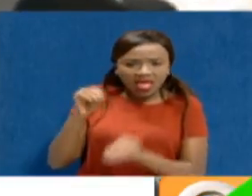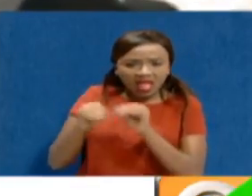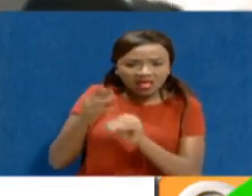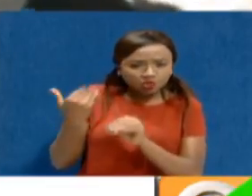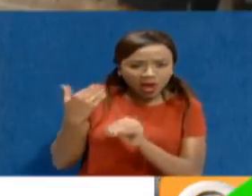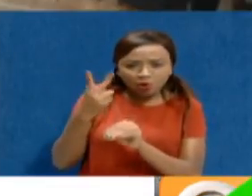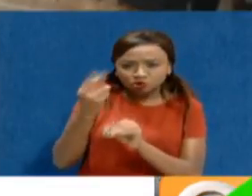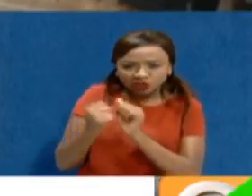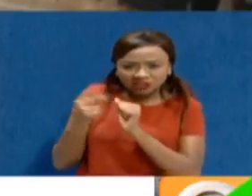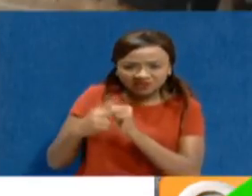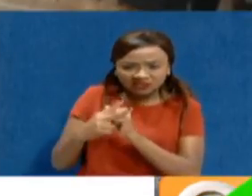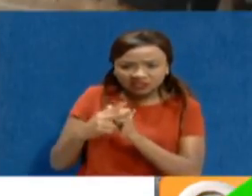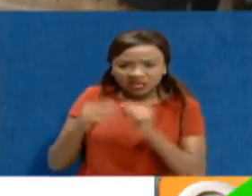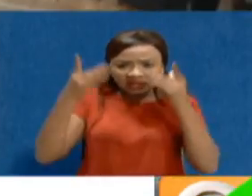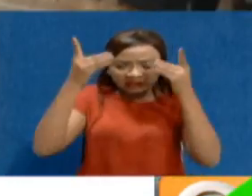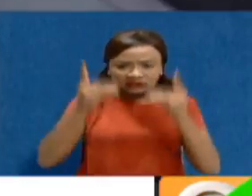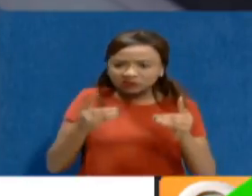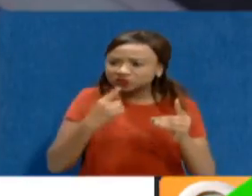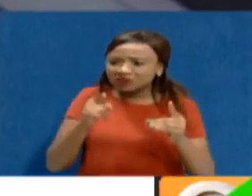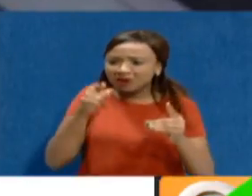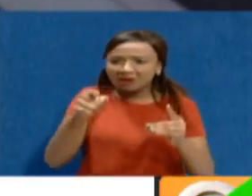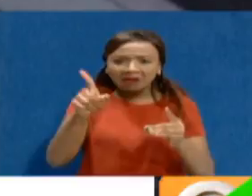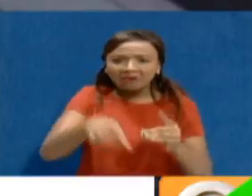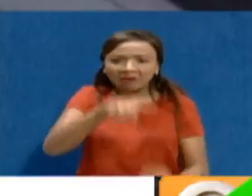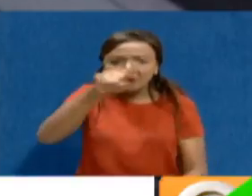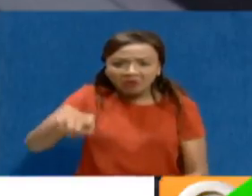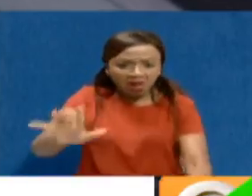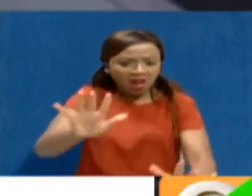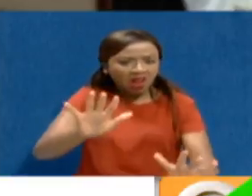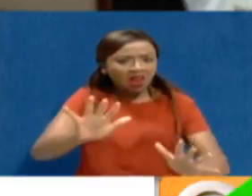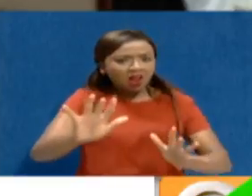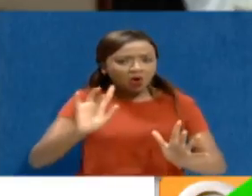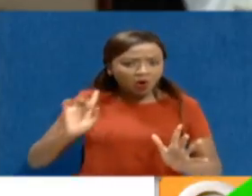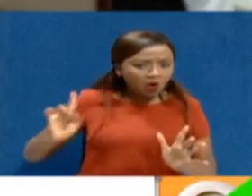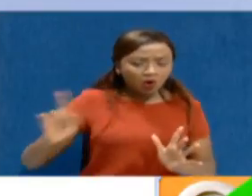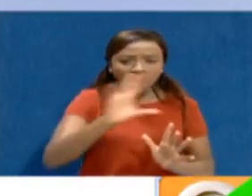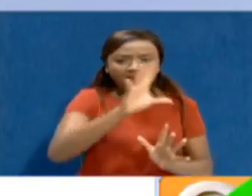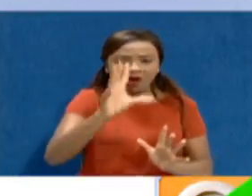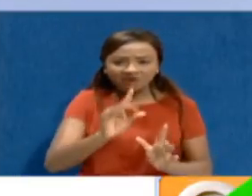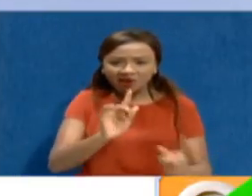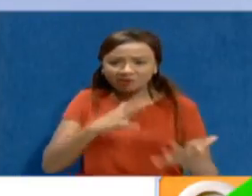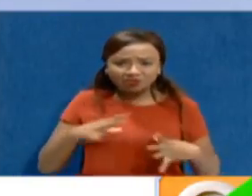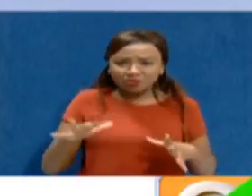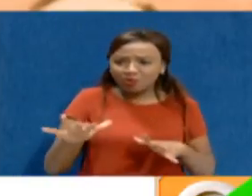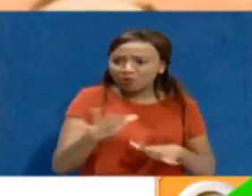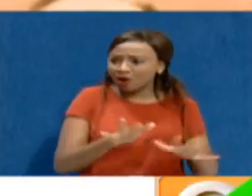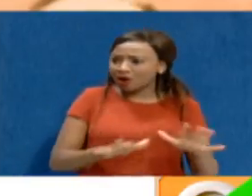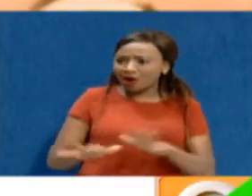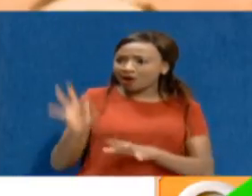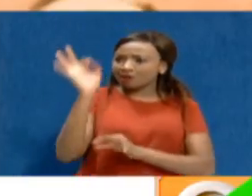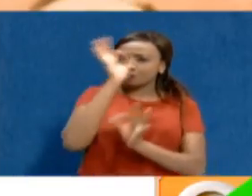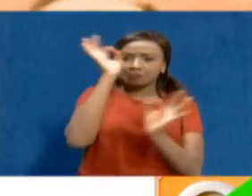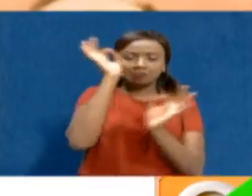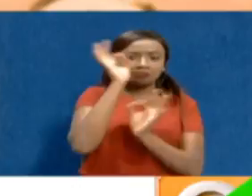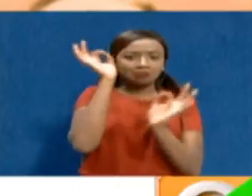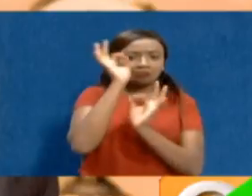that shook the country and the African continent, and its impacts on the legal landscape continue to endure. I